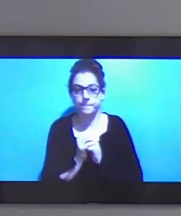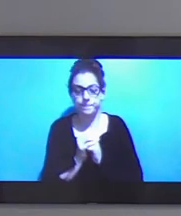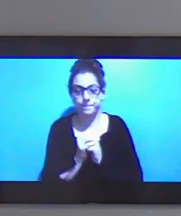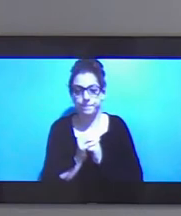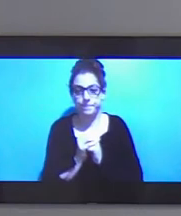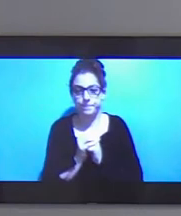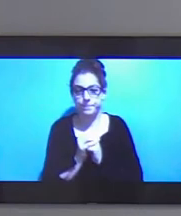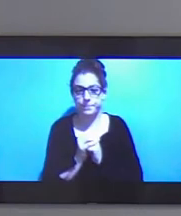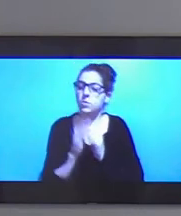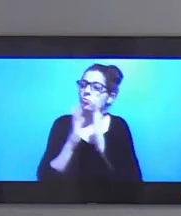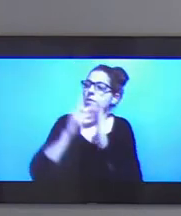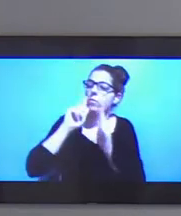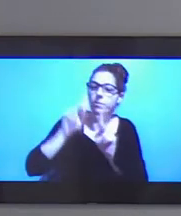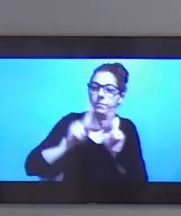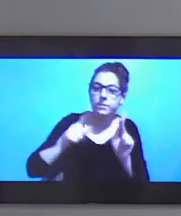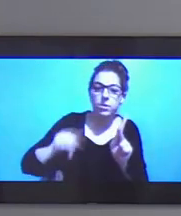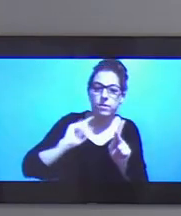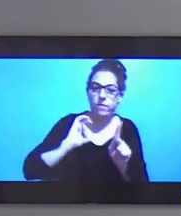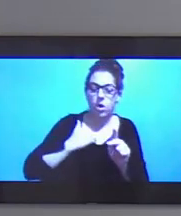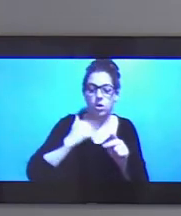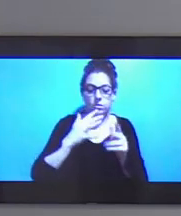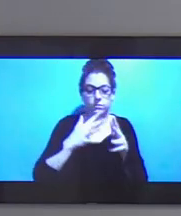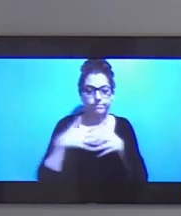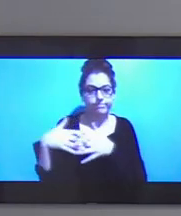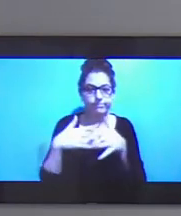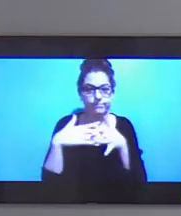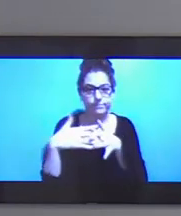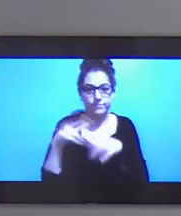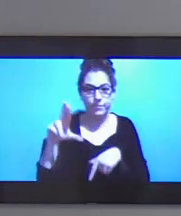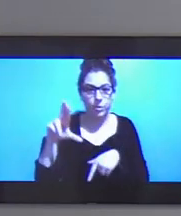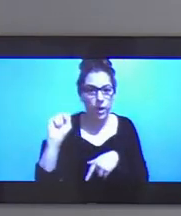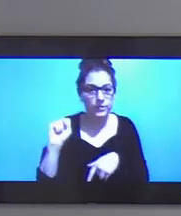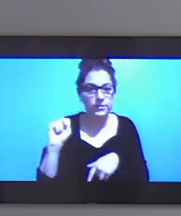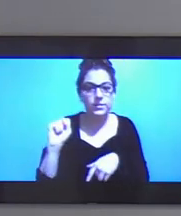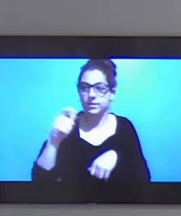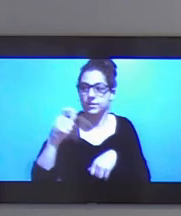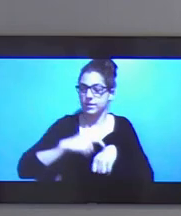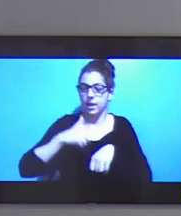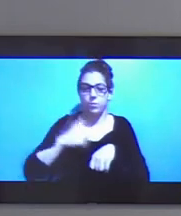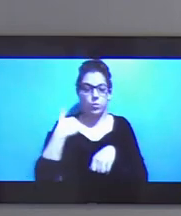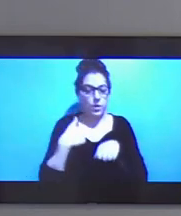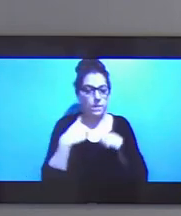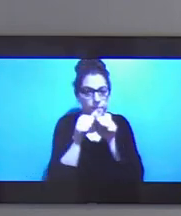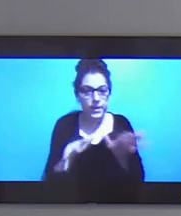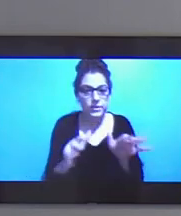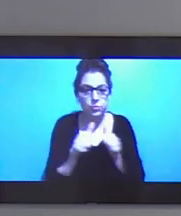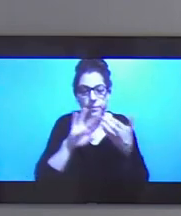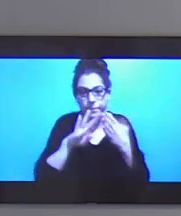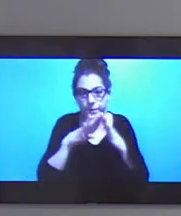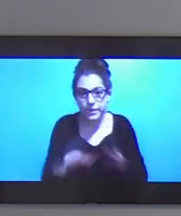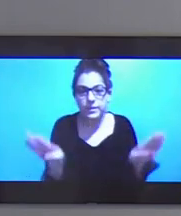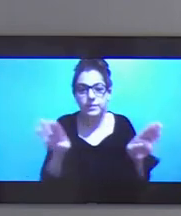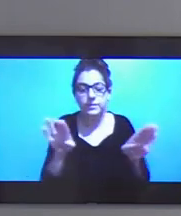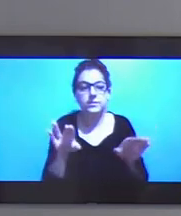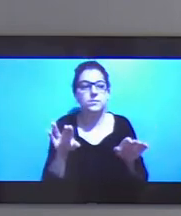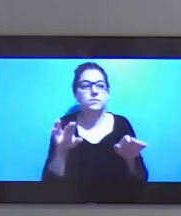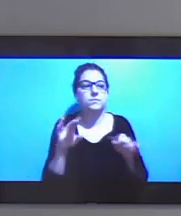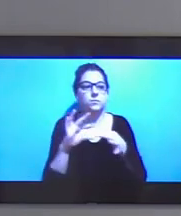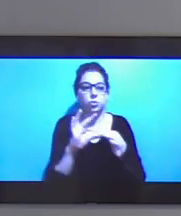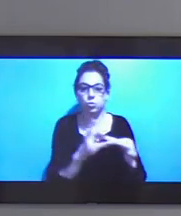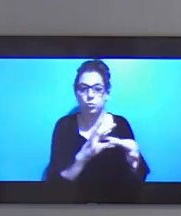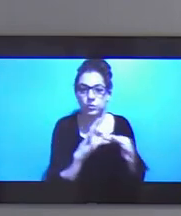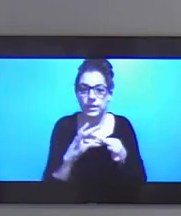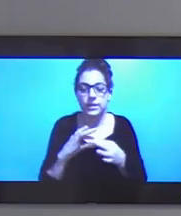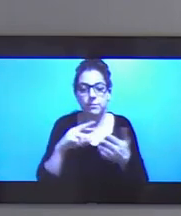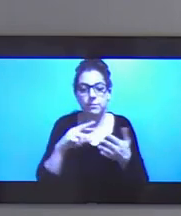Pray for the people of our country, United States, that at this time we are blessed with peace and unity and purpose for the